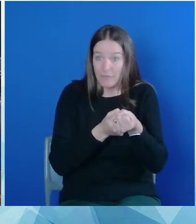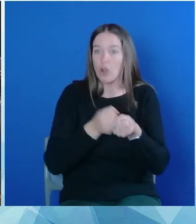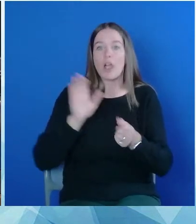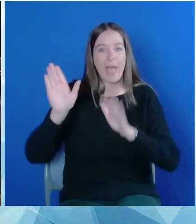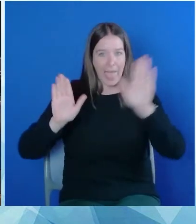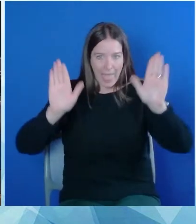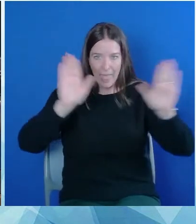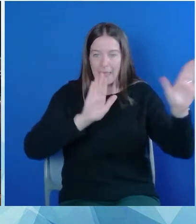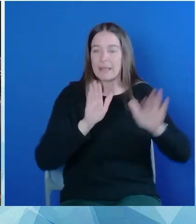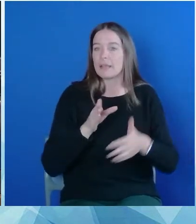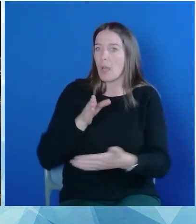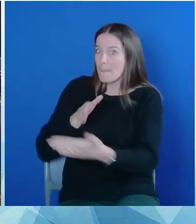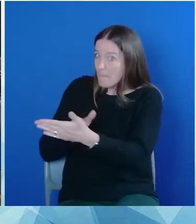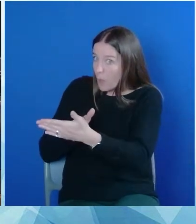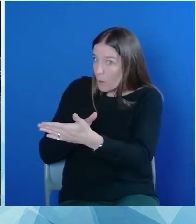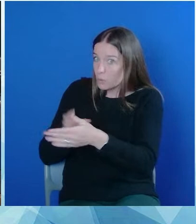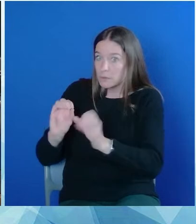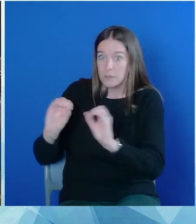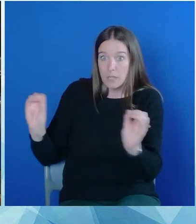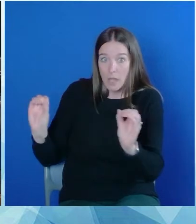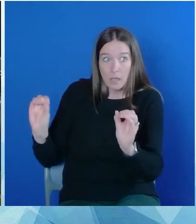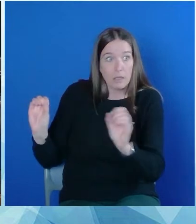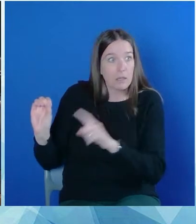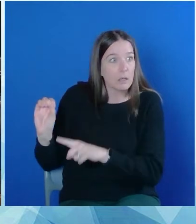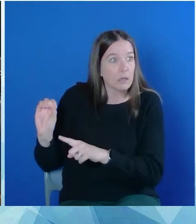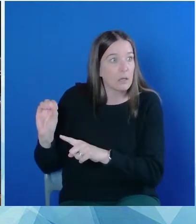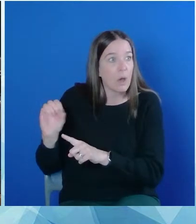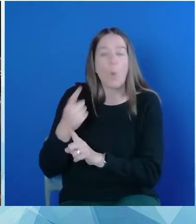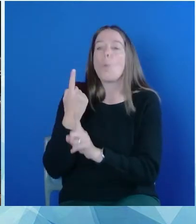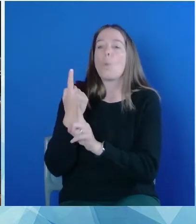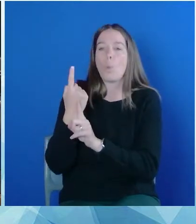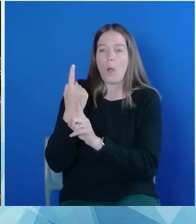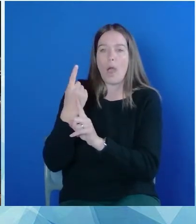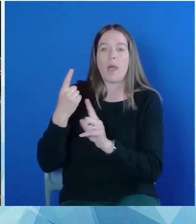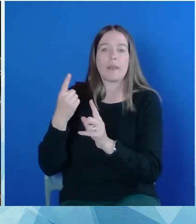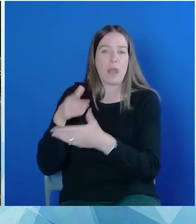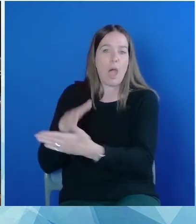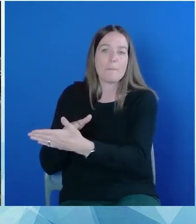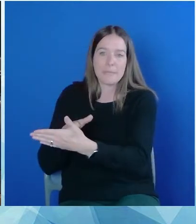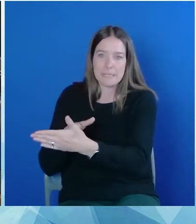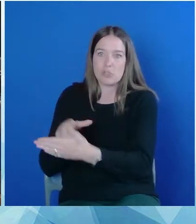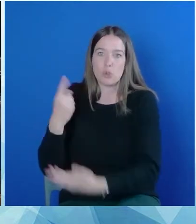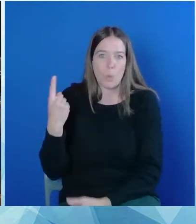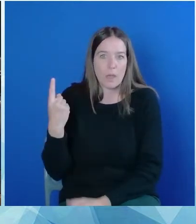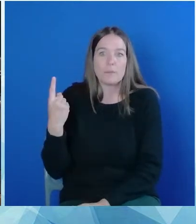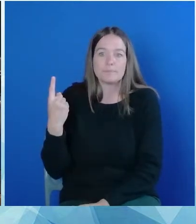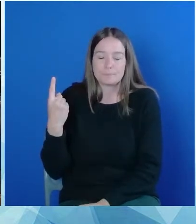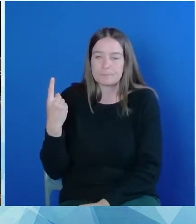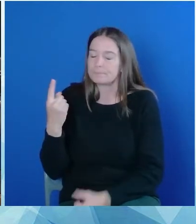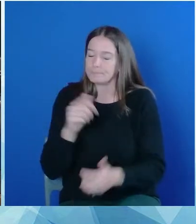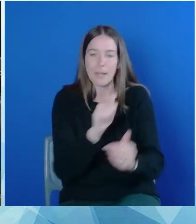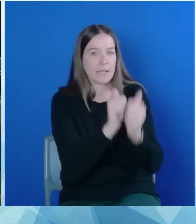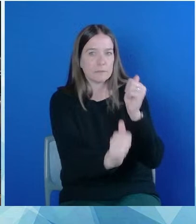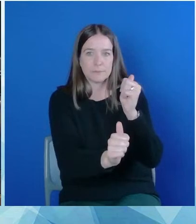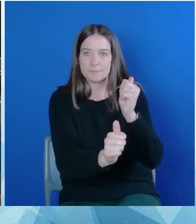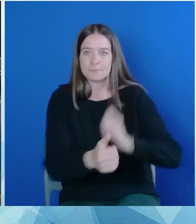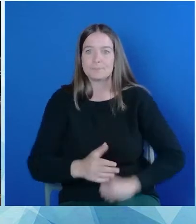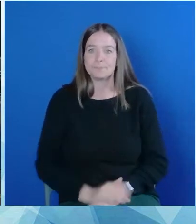Opposed? Hearing none? Aye. Oh, One opposition. Motion still carries.